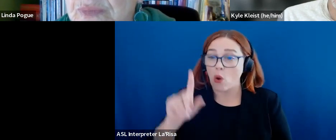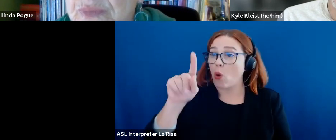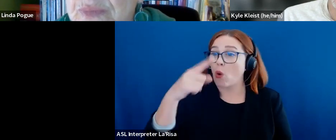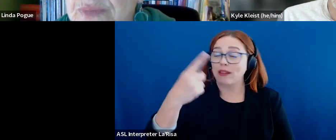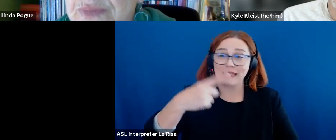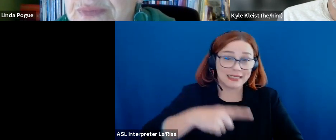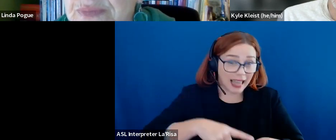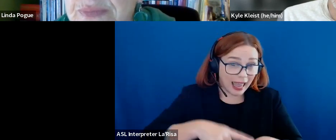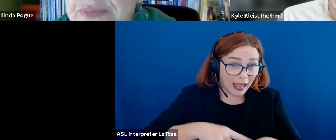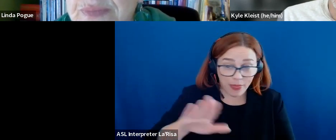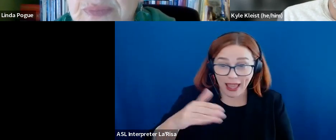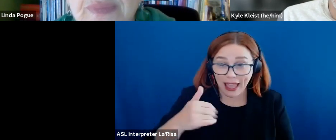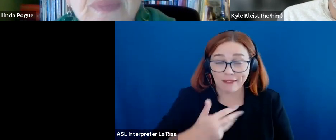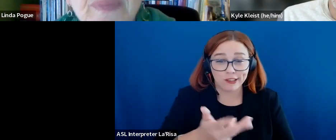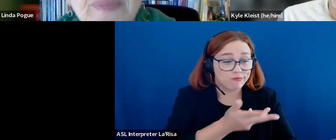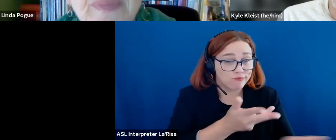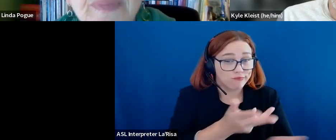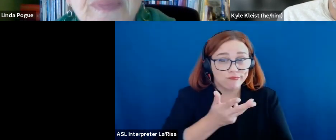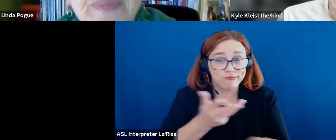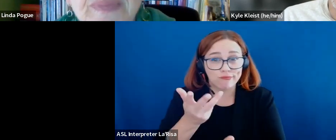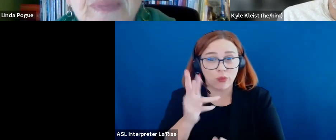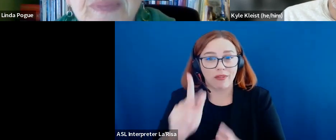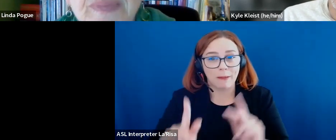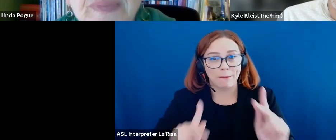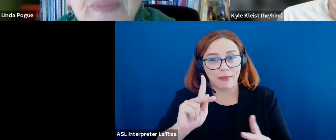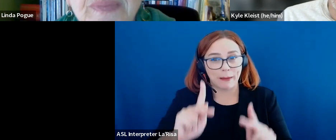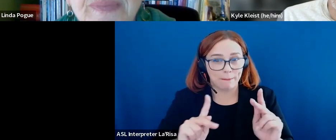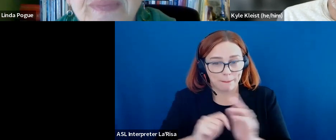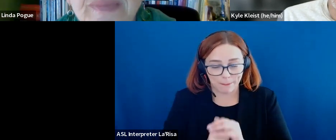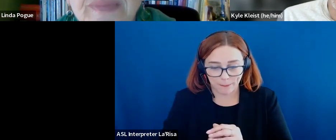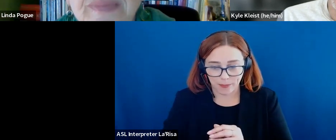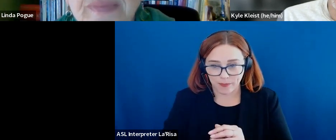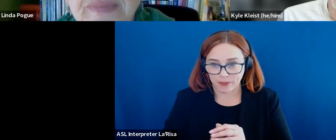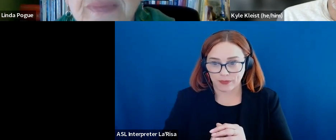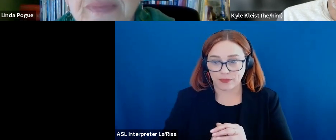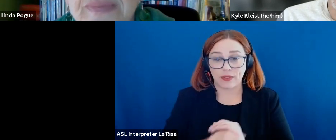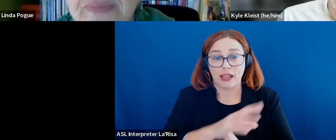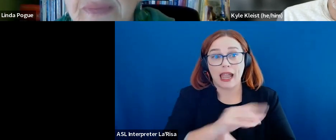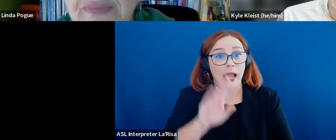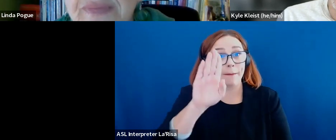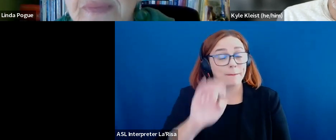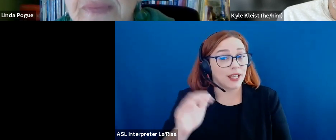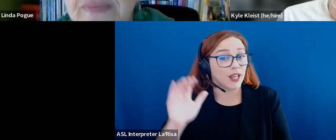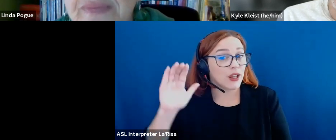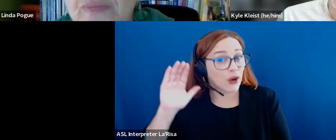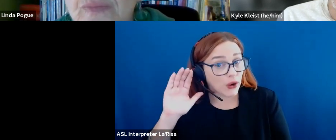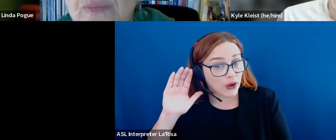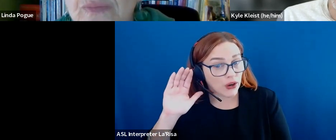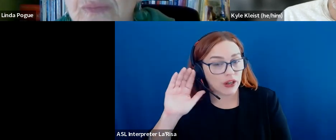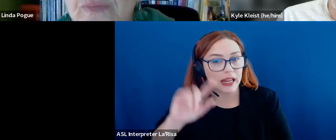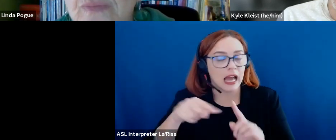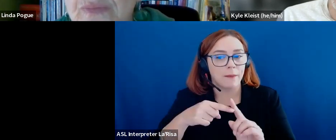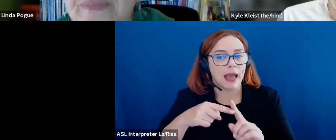to really interact with their peers and really be heard about things and just get